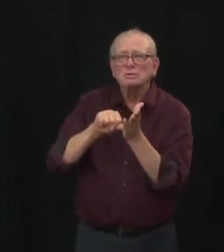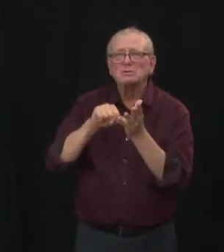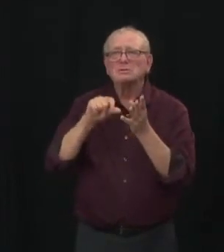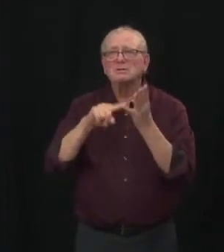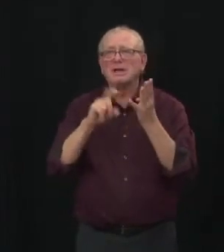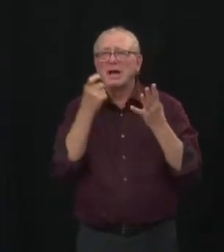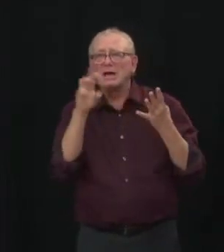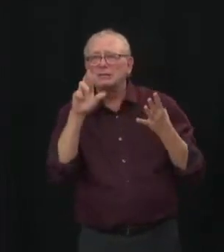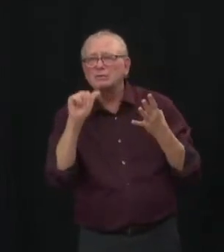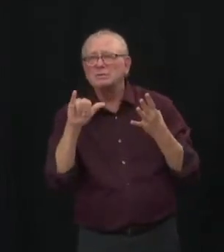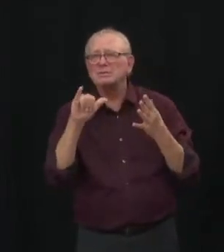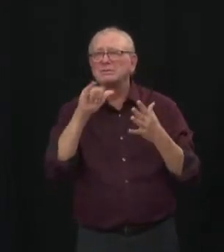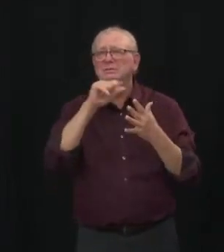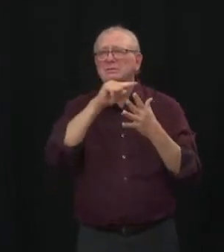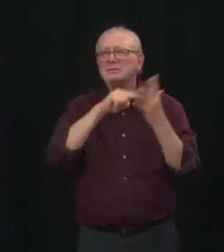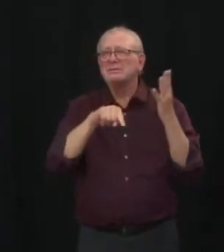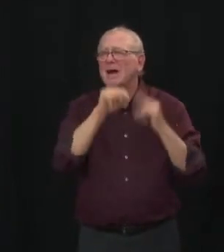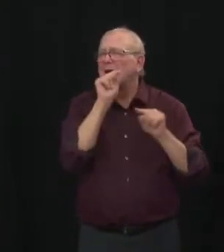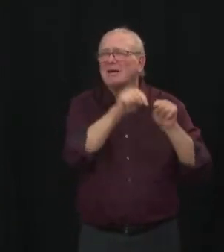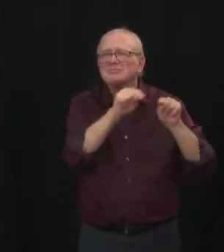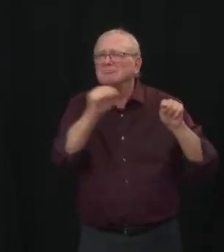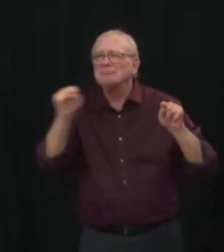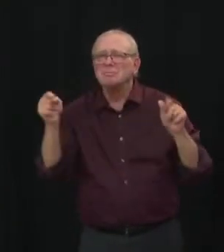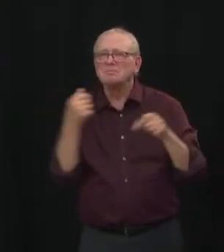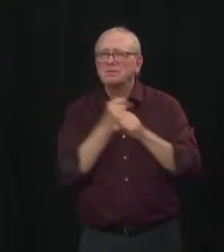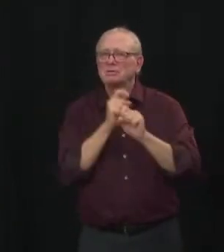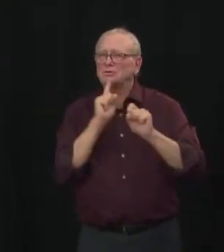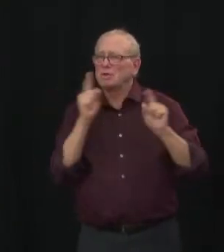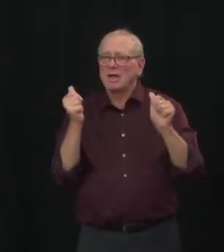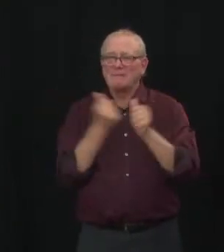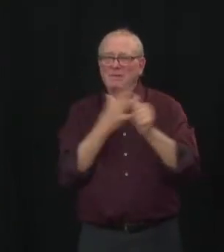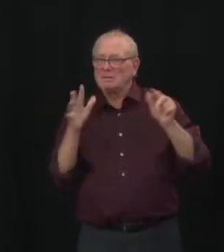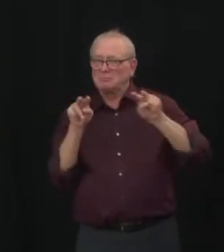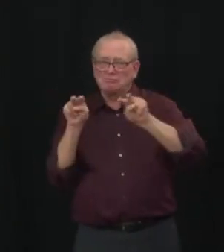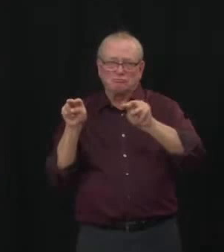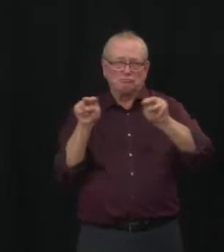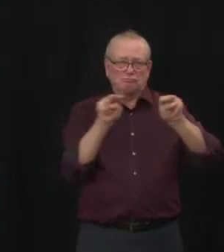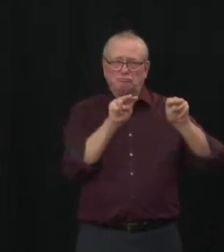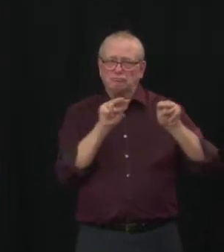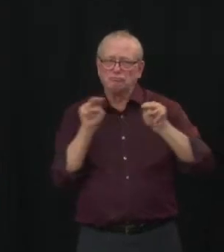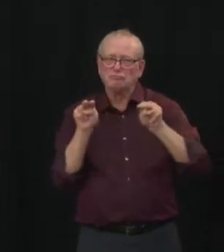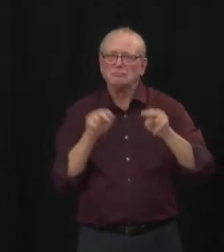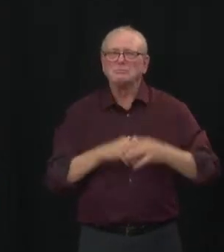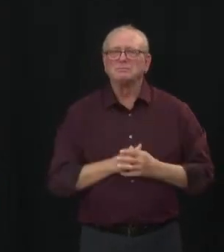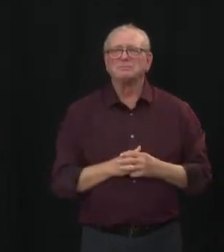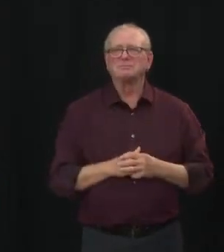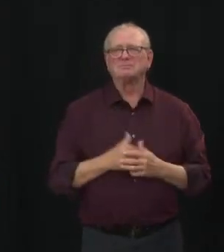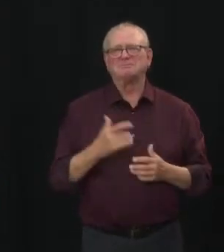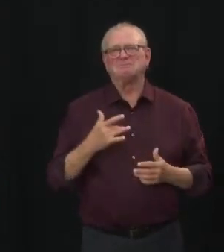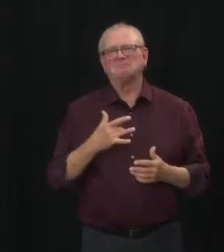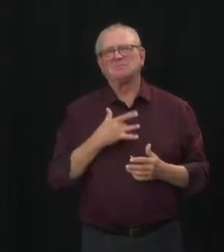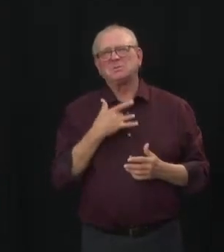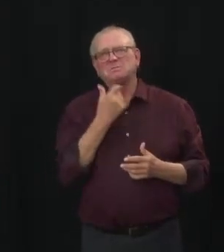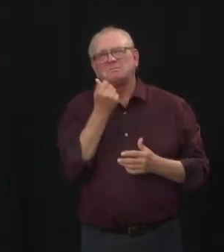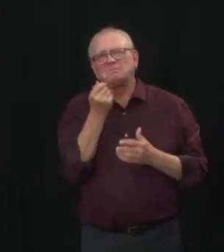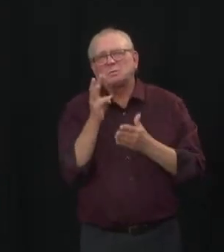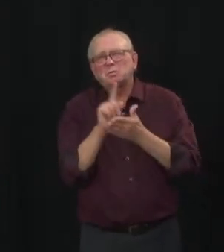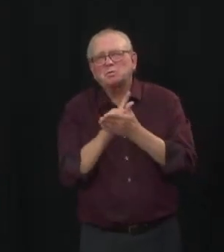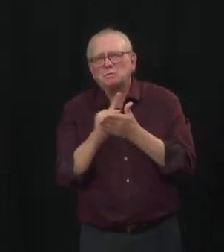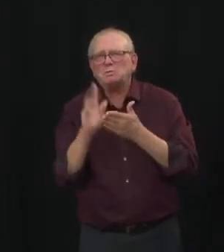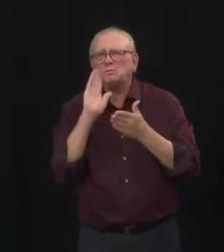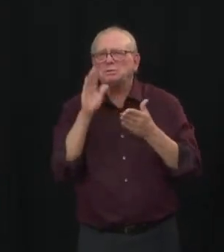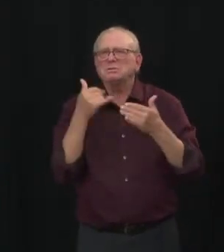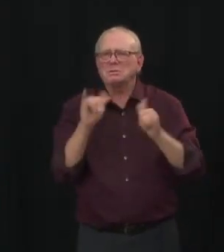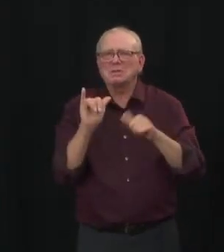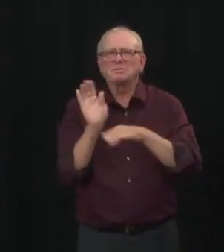and in home care. We're going to see some increased pressure from BA2 for a few weeks, but likely not what we saw in December and January